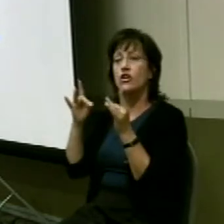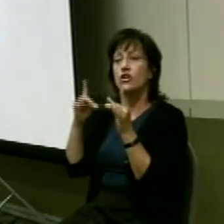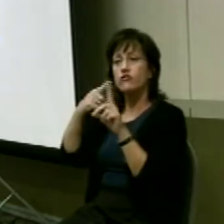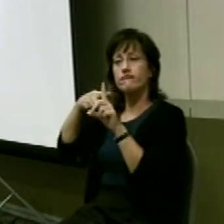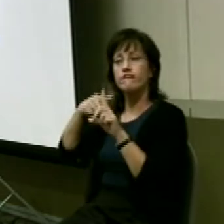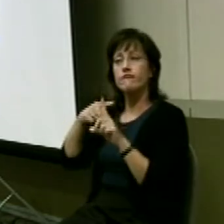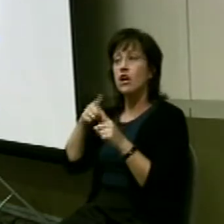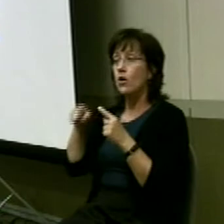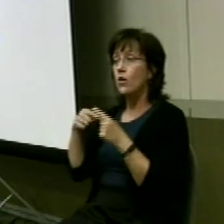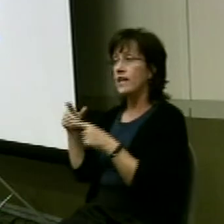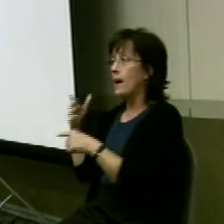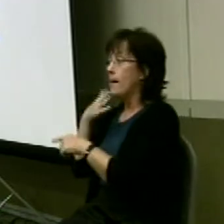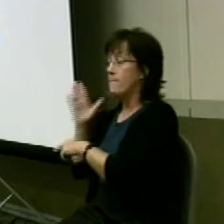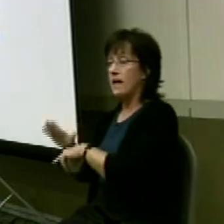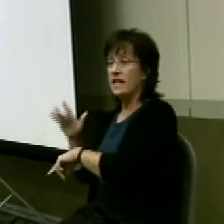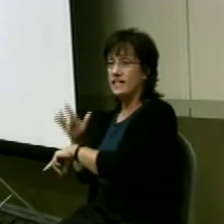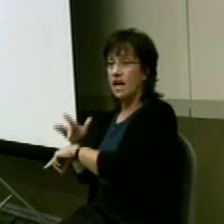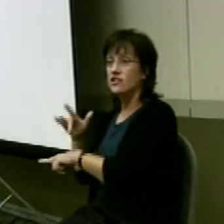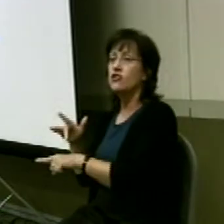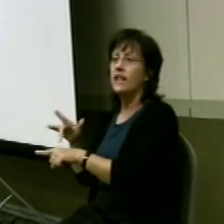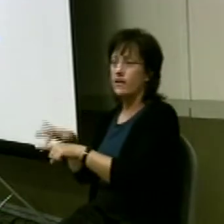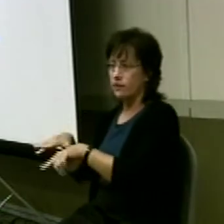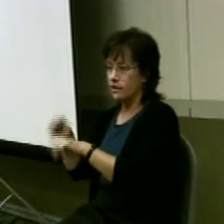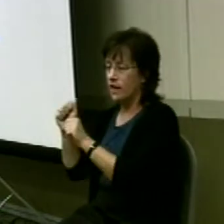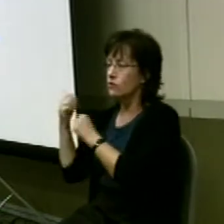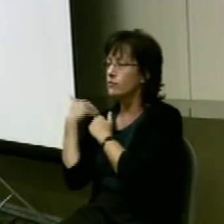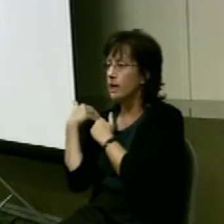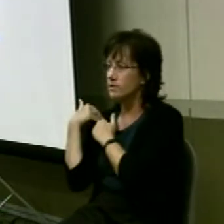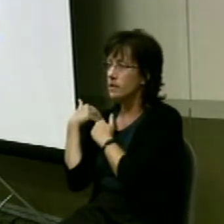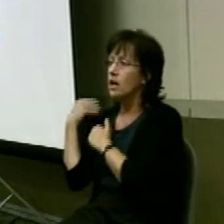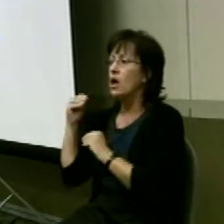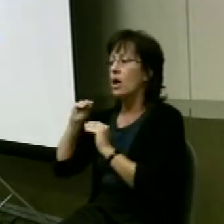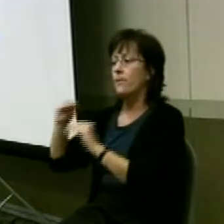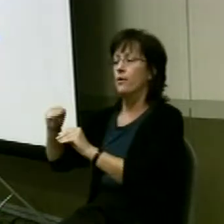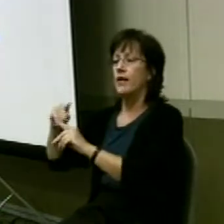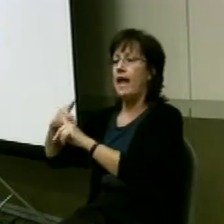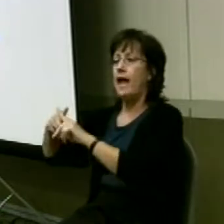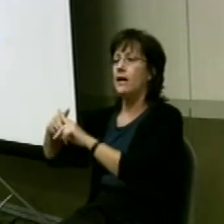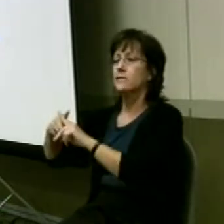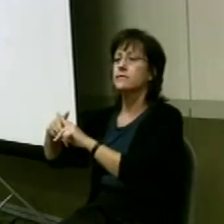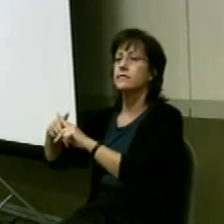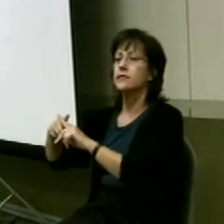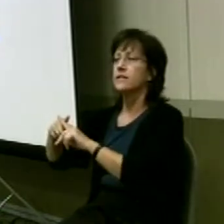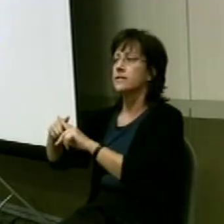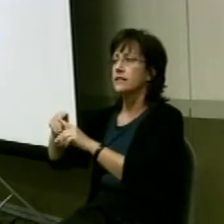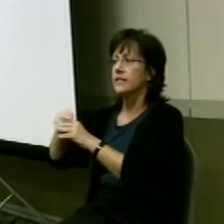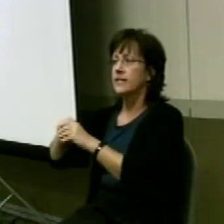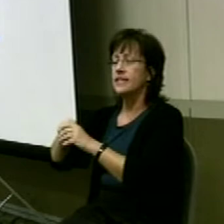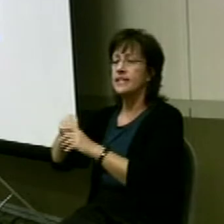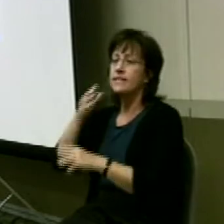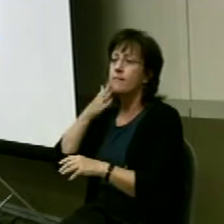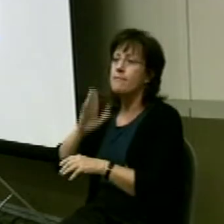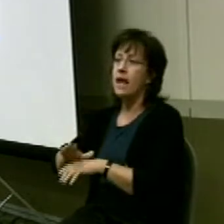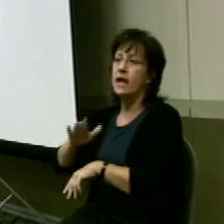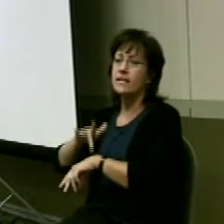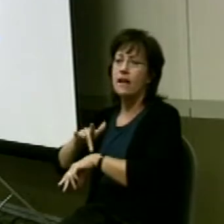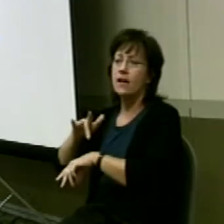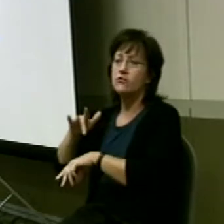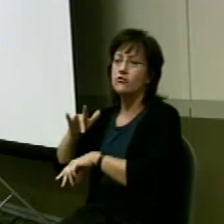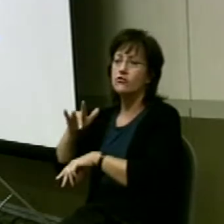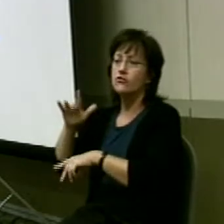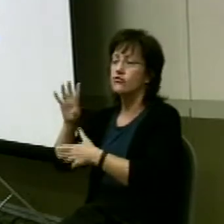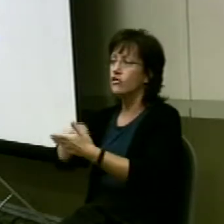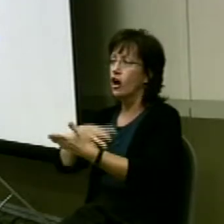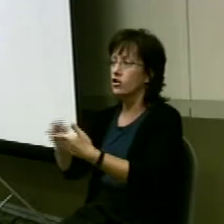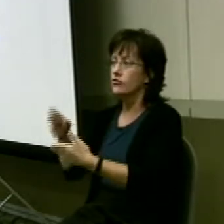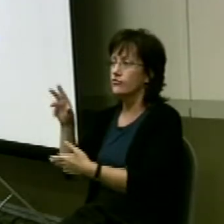have our sticker chart. When he did do a bad touch, he had to take responsibility for that and place an X in his own little